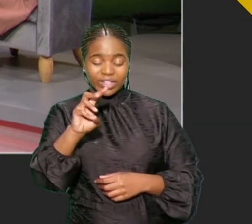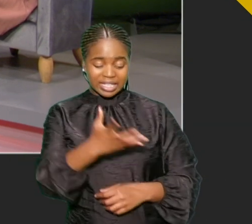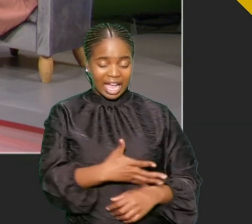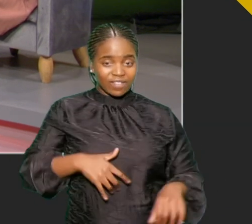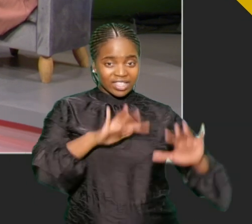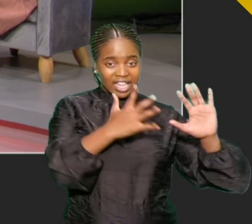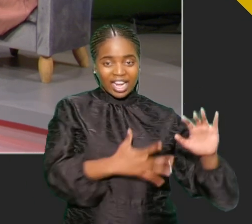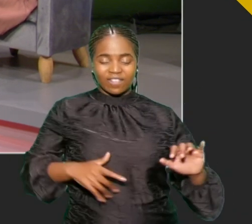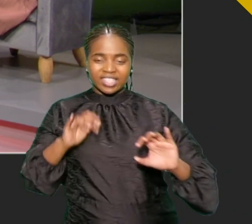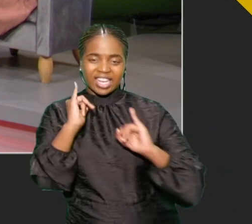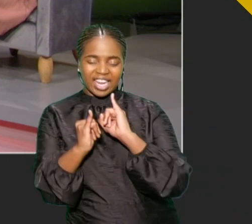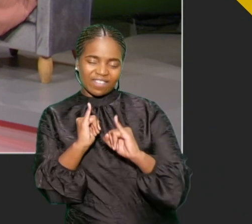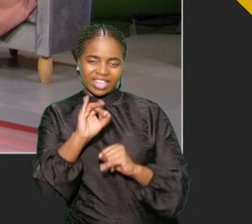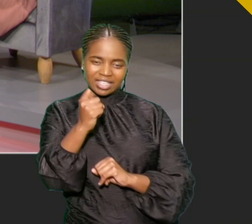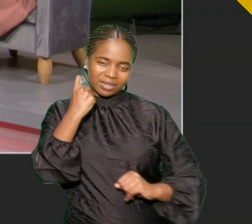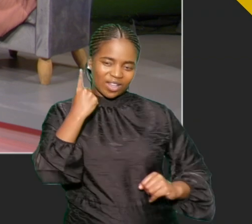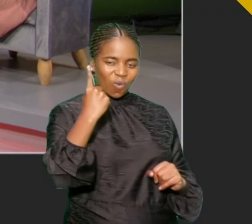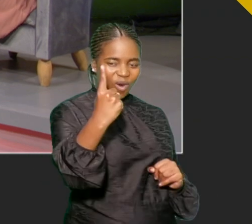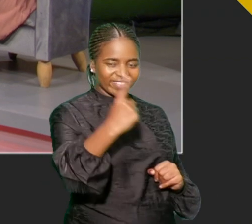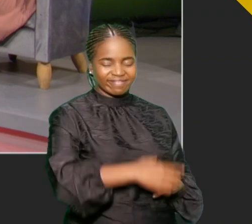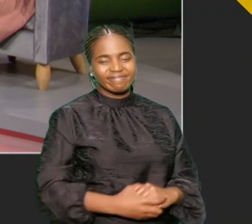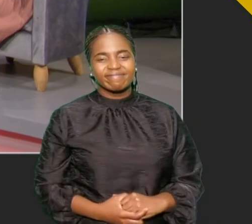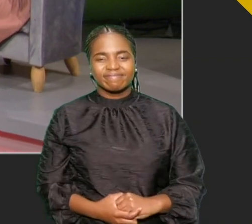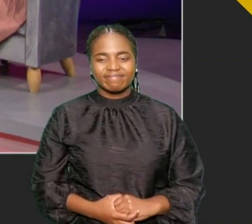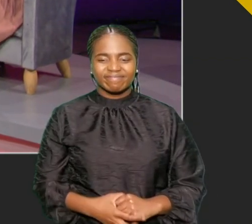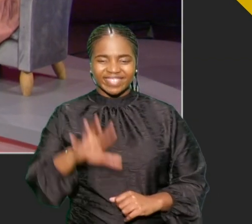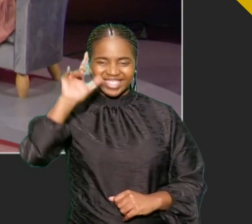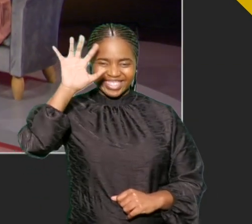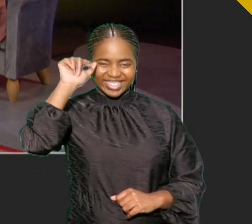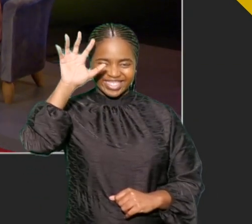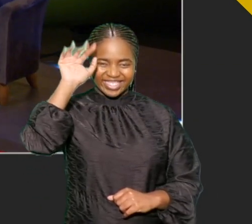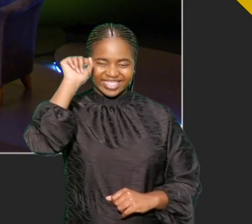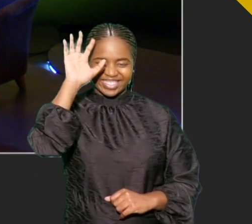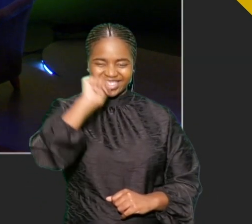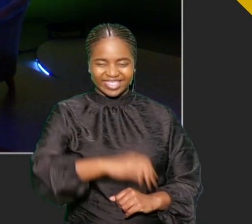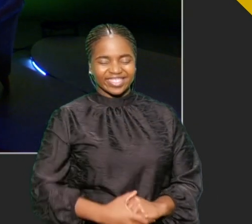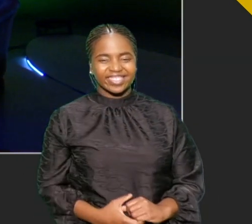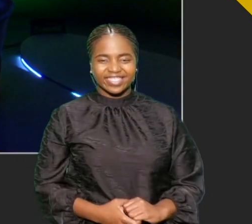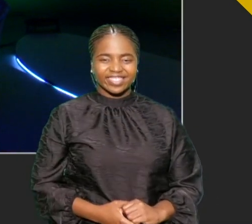10:30 to 11:30, only on SABC1. Sibonge. Goodbye.